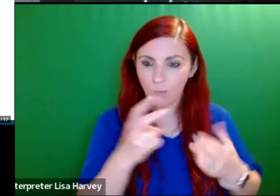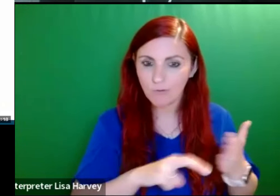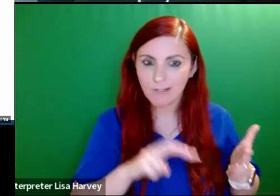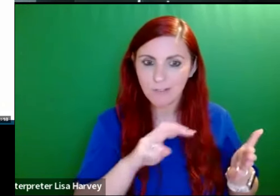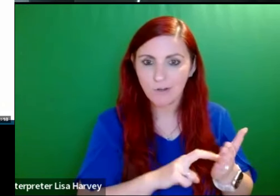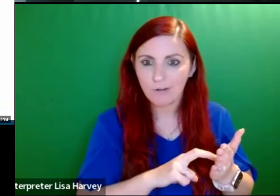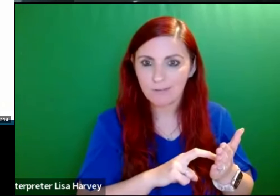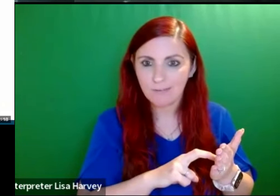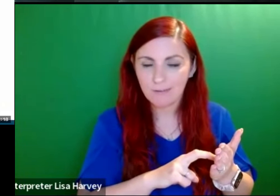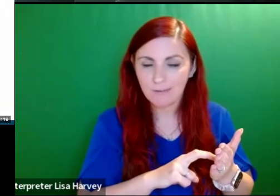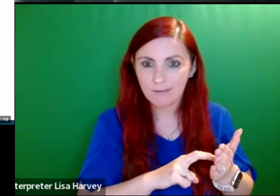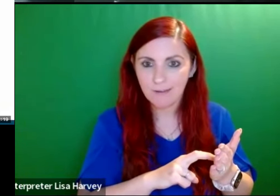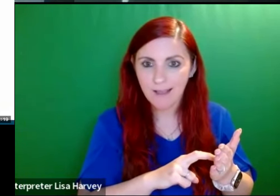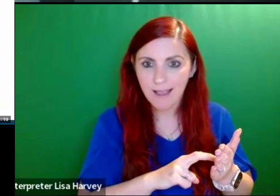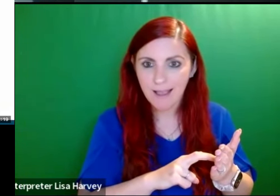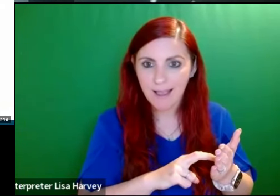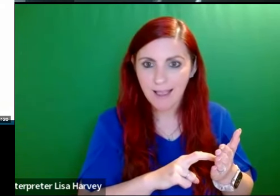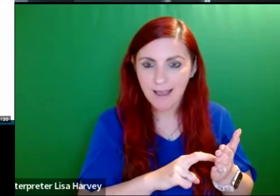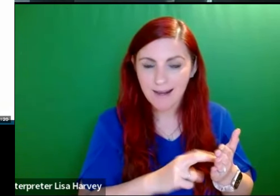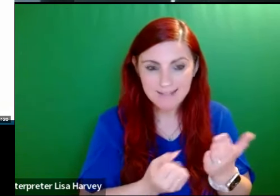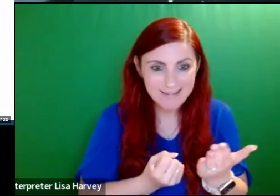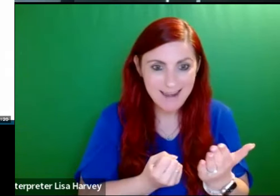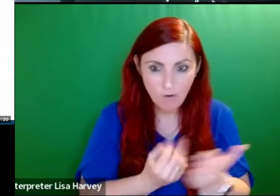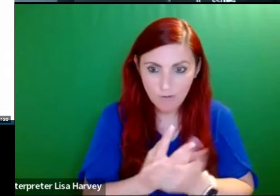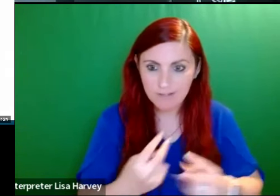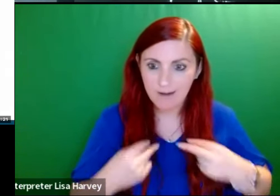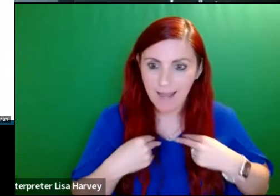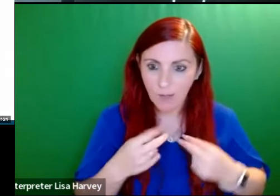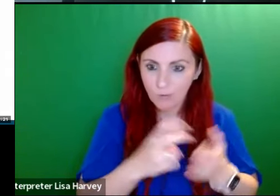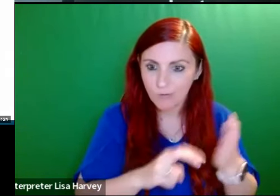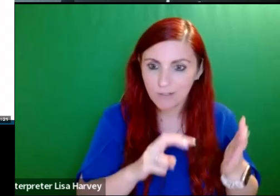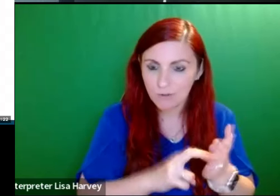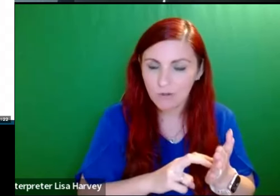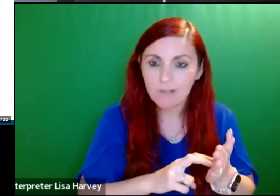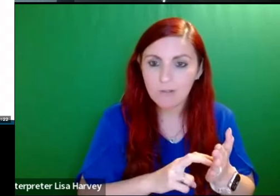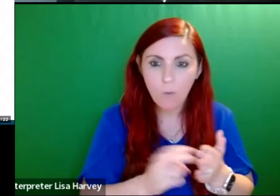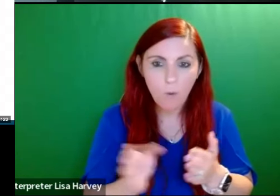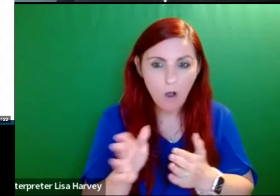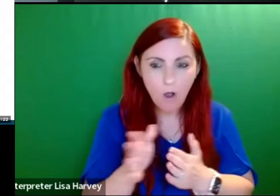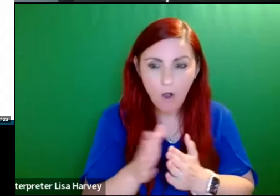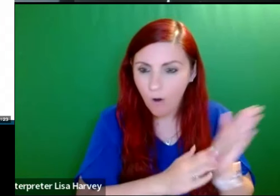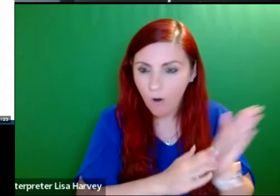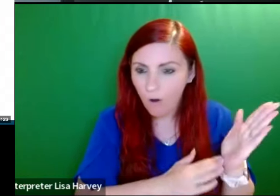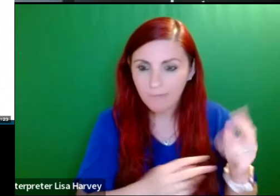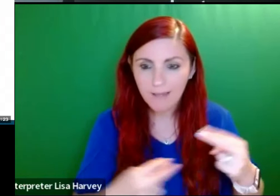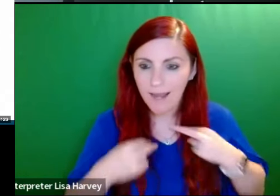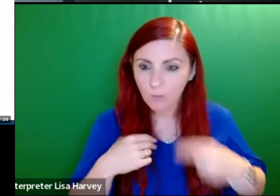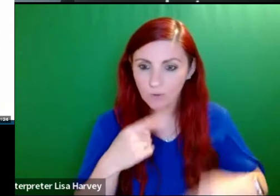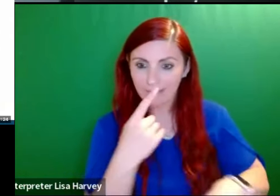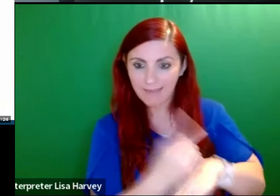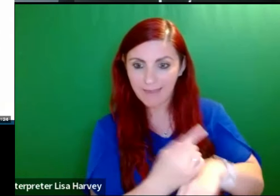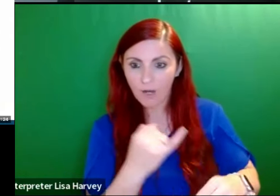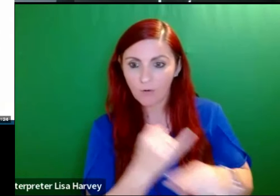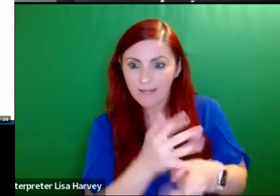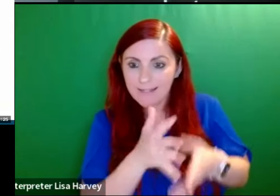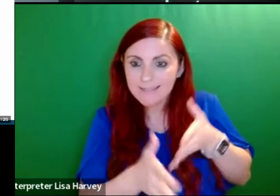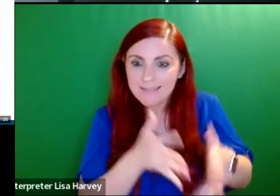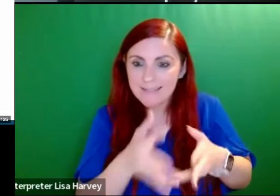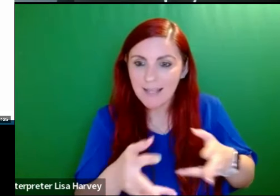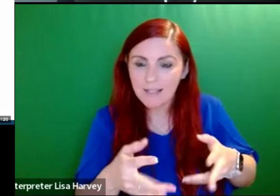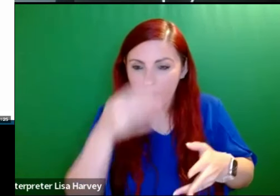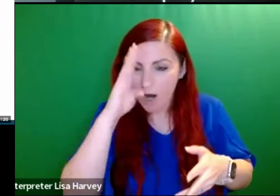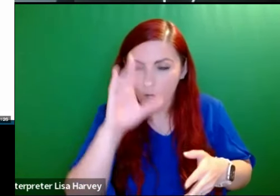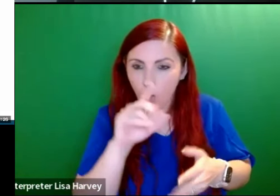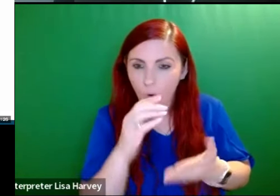is a narrative language register. So all of the language in the signs of Ireland corpuses is narrative in